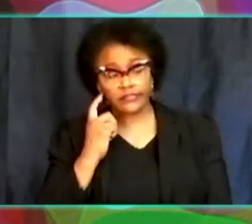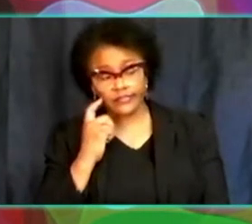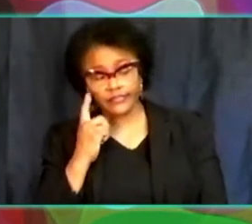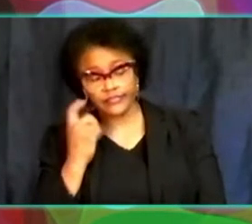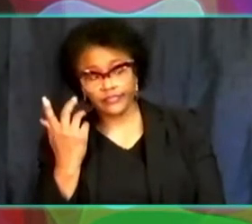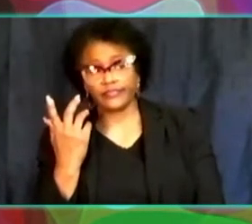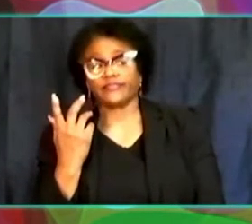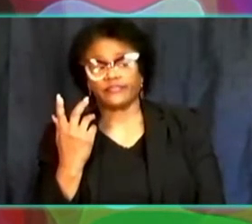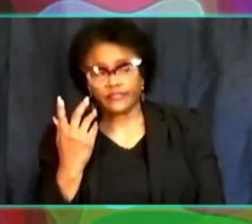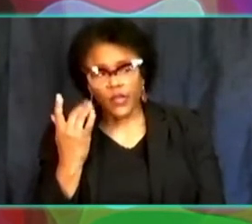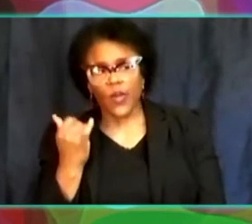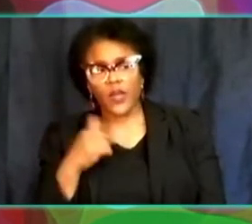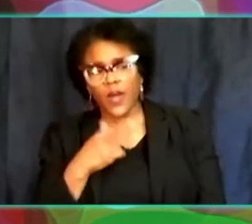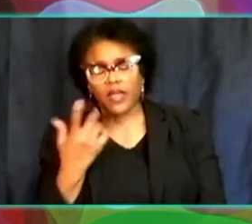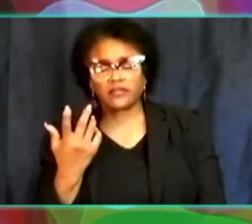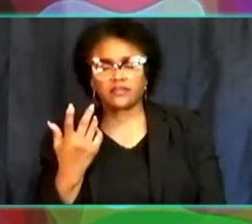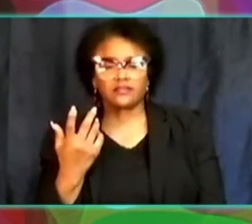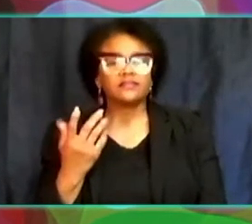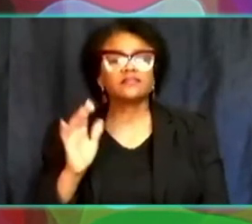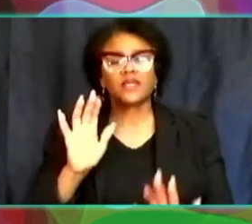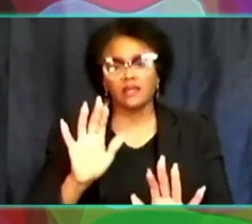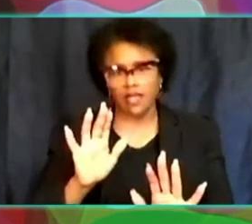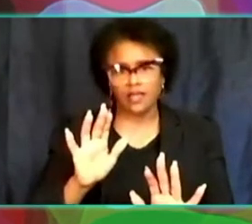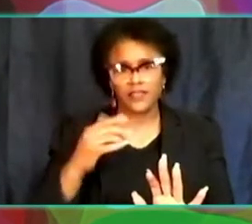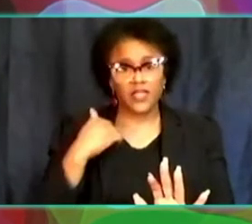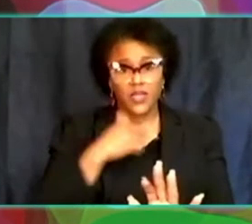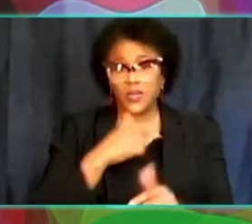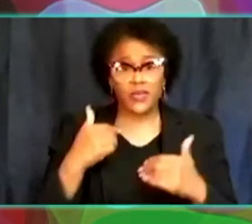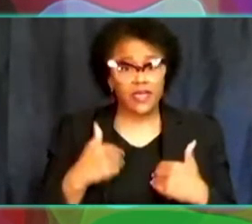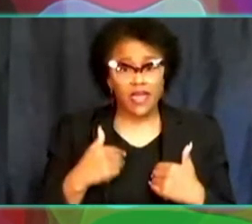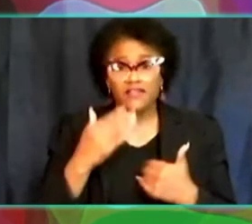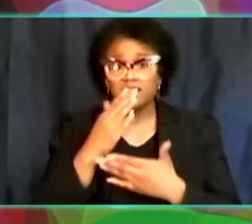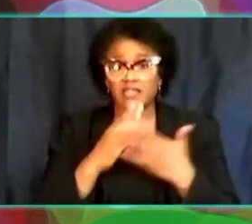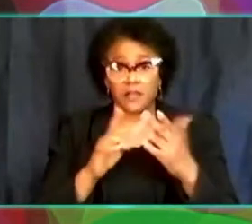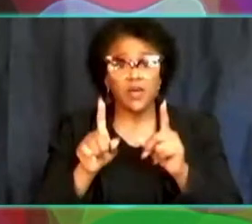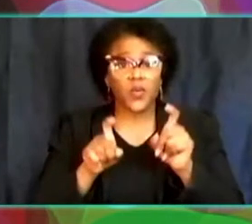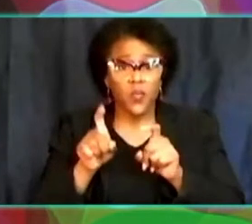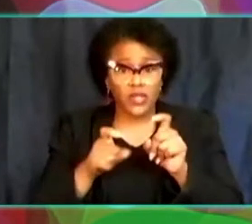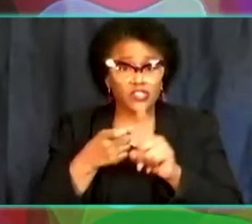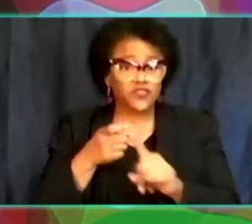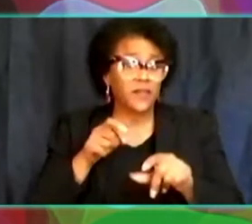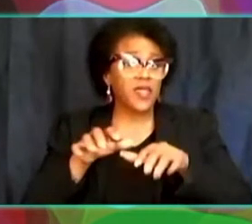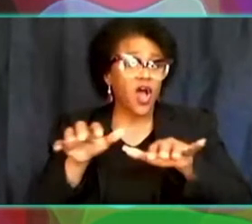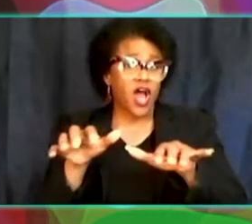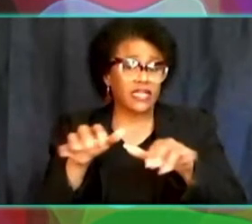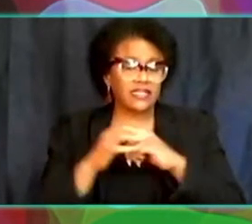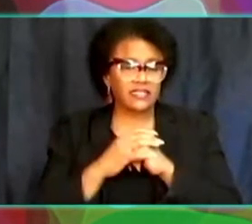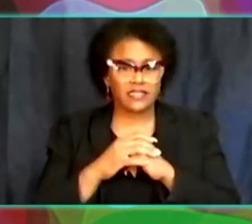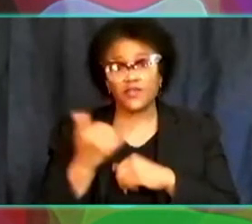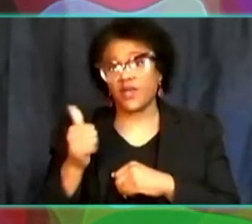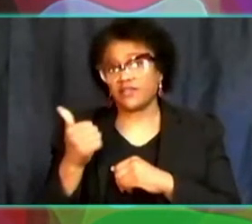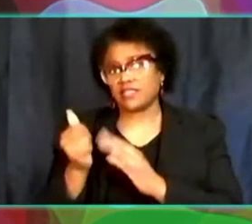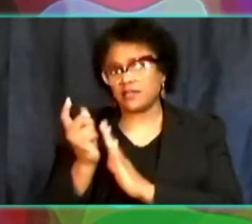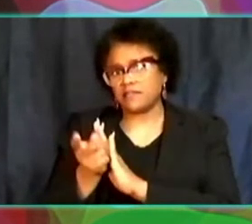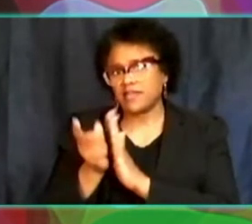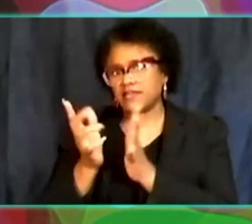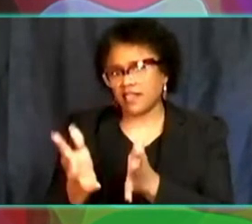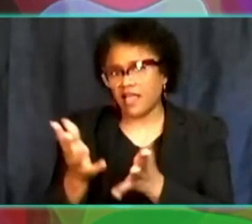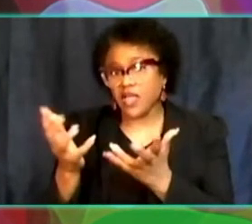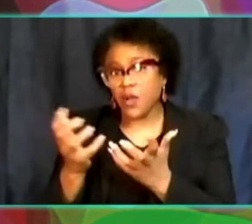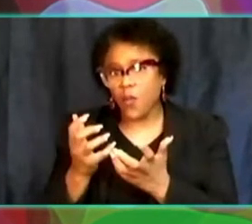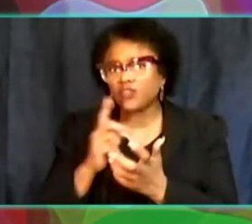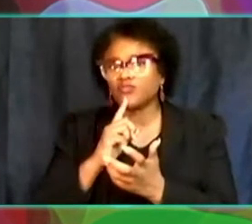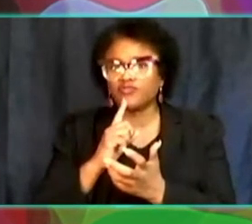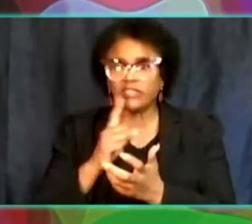Agreed. All right, guys, I want to tell y'all that we have some questions from the audience. We have 10 minutes left. So I want to get, these are some really